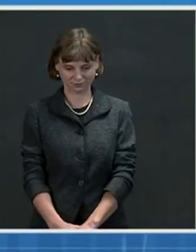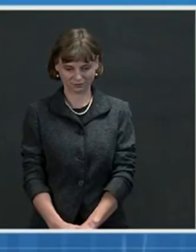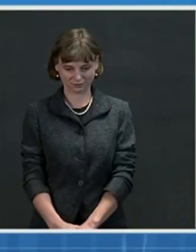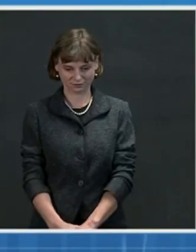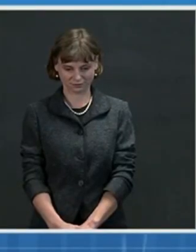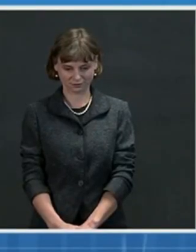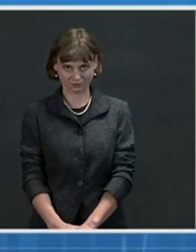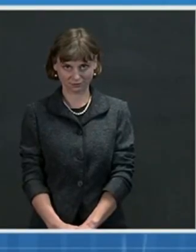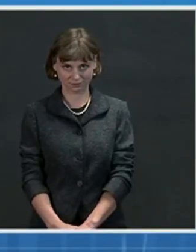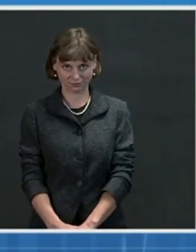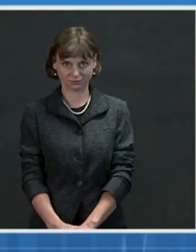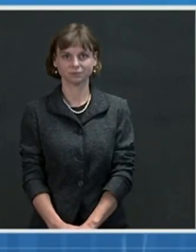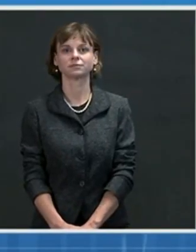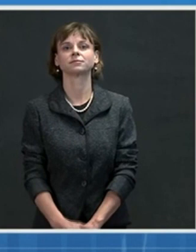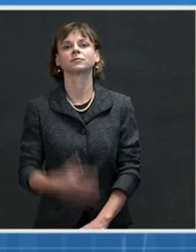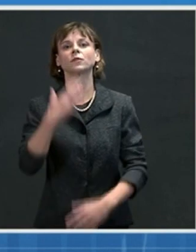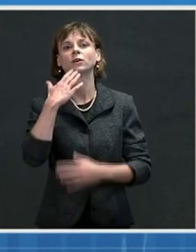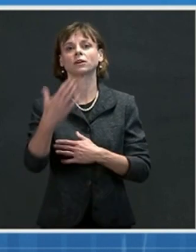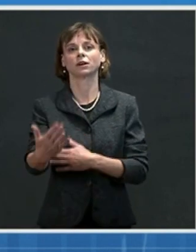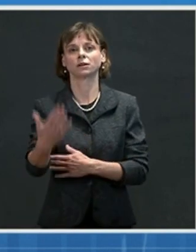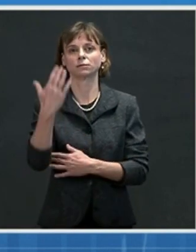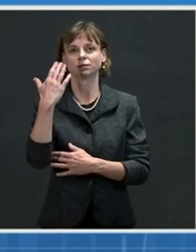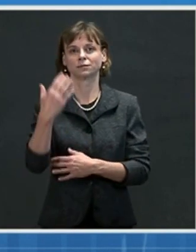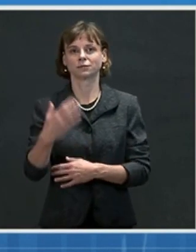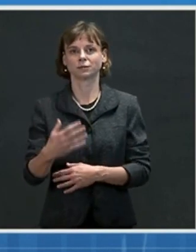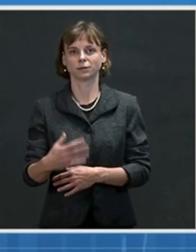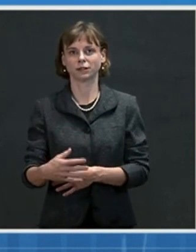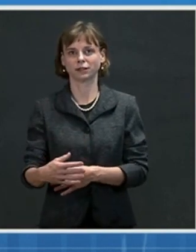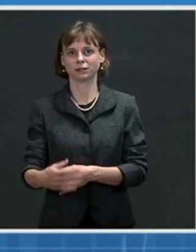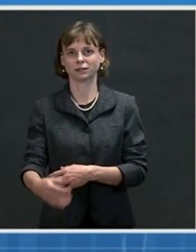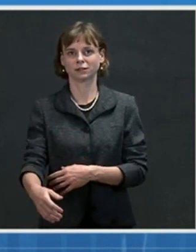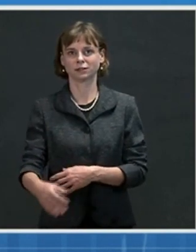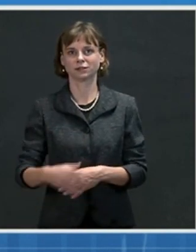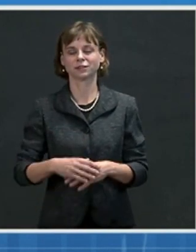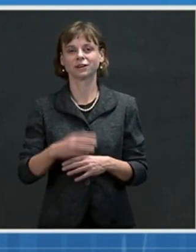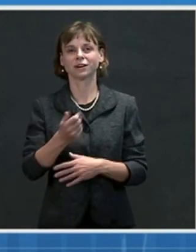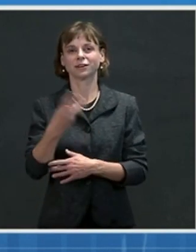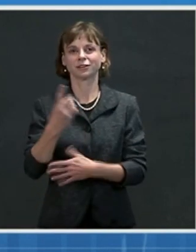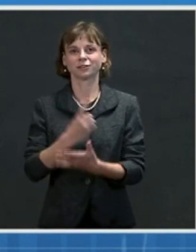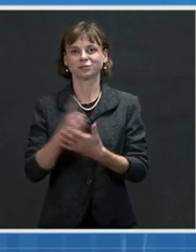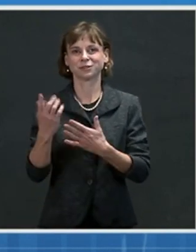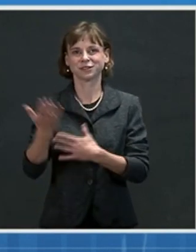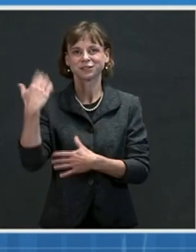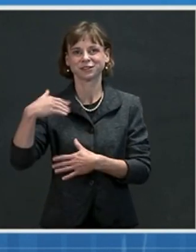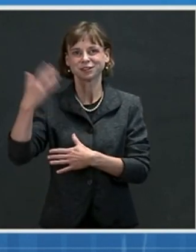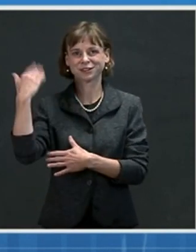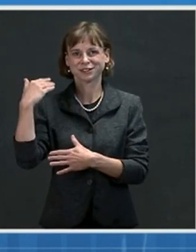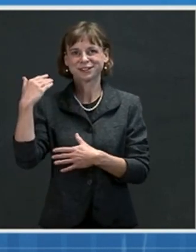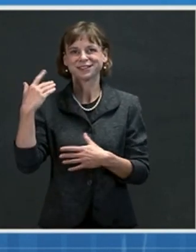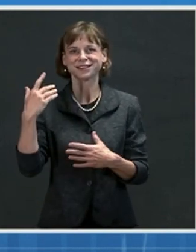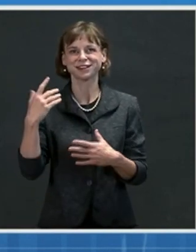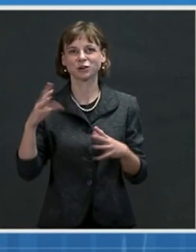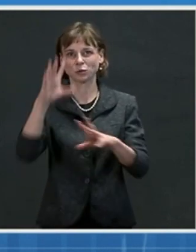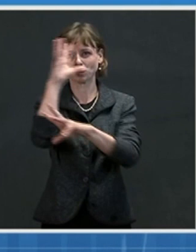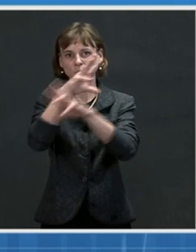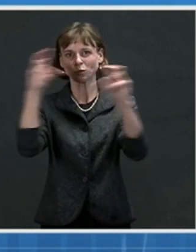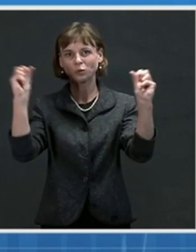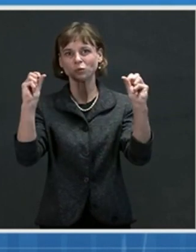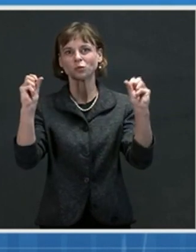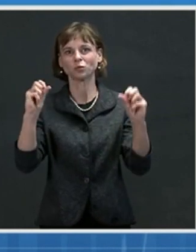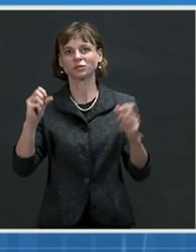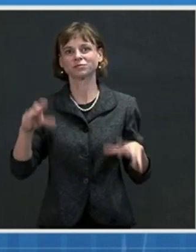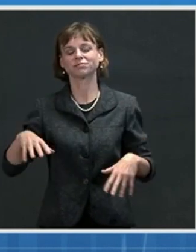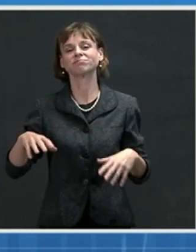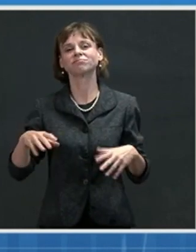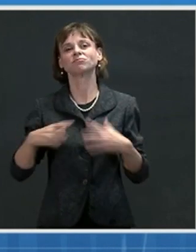Good morning. 3 weeks ago, the President launched his comprehensive whole-of-government strategy to tackle the COVID-19